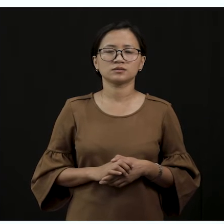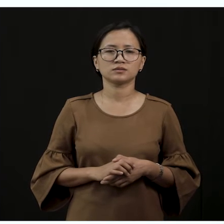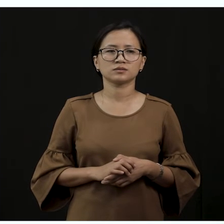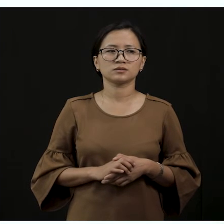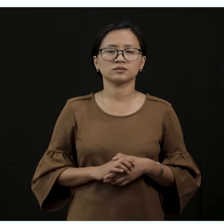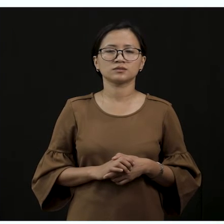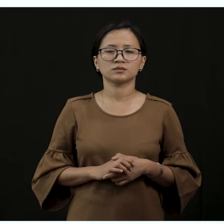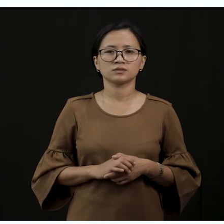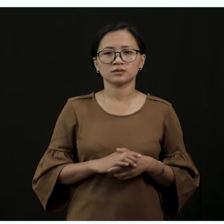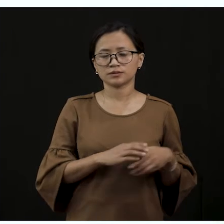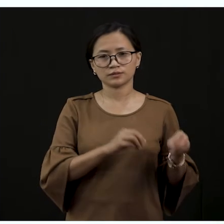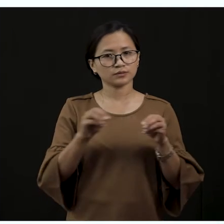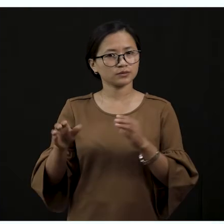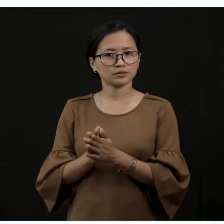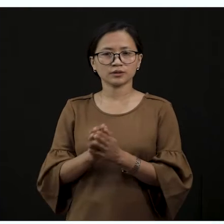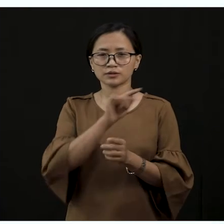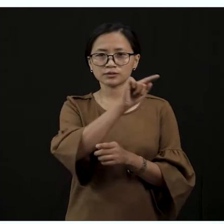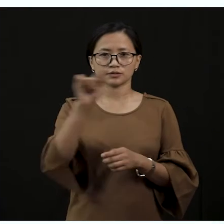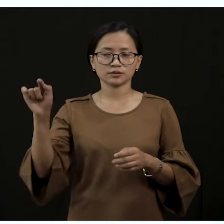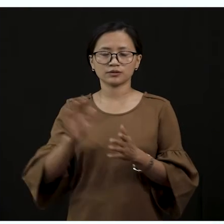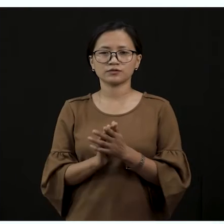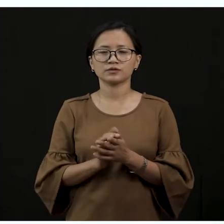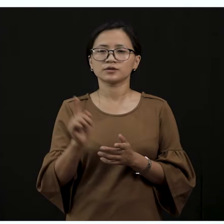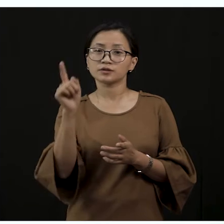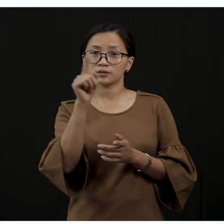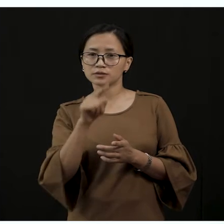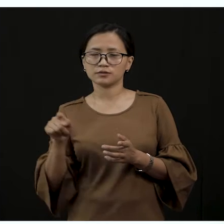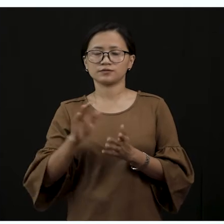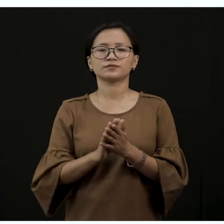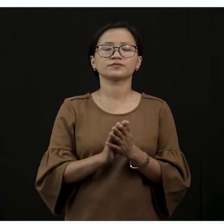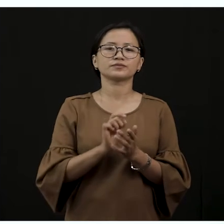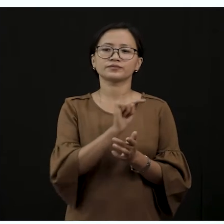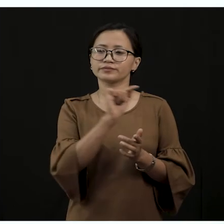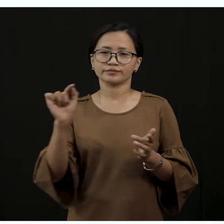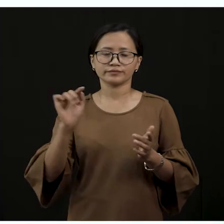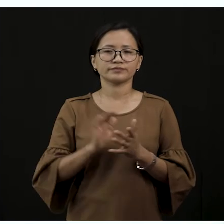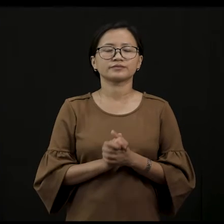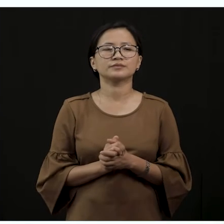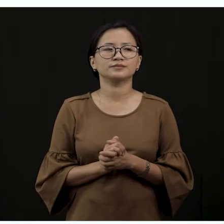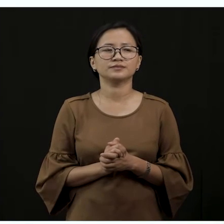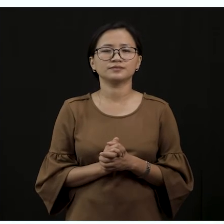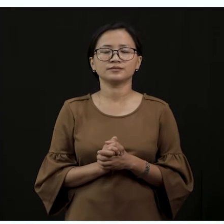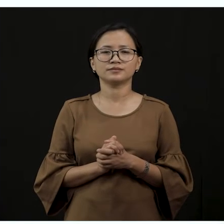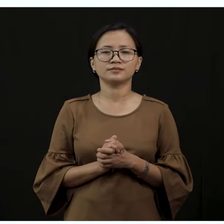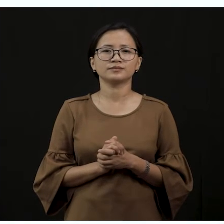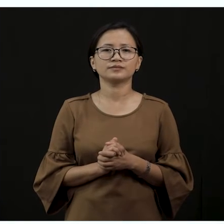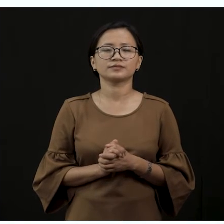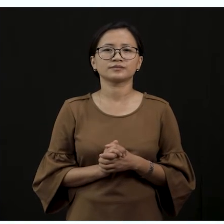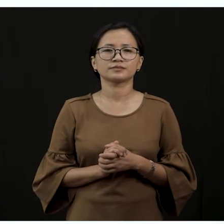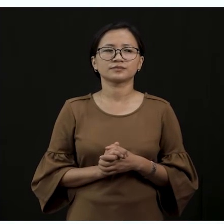next we are moving to straight line and curved line. Straight line and